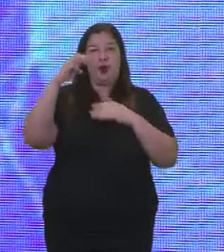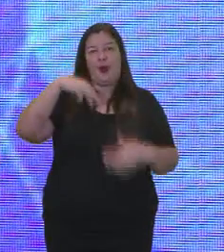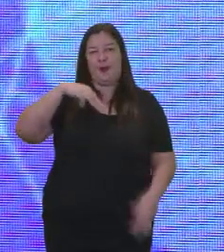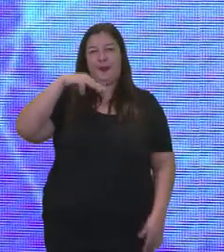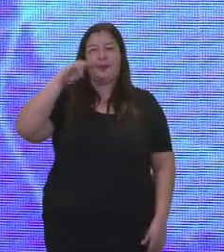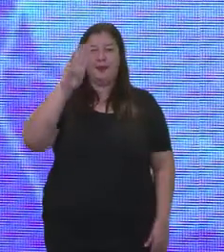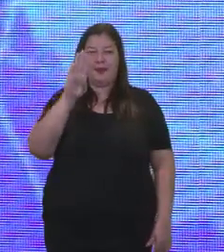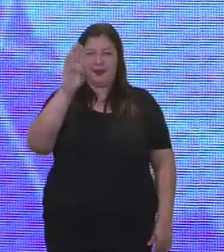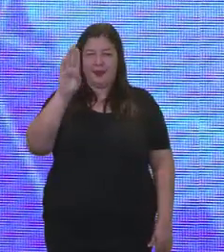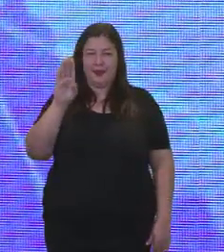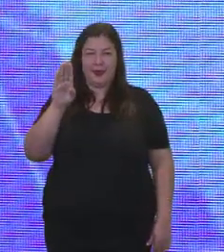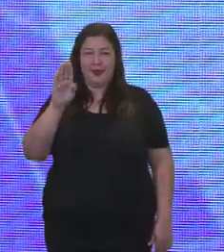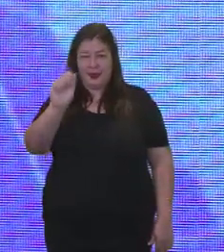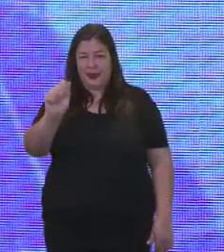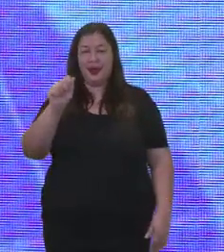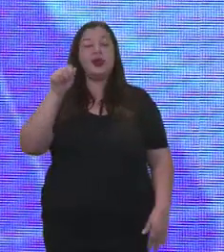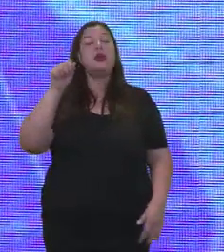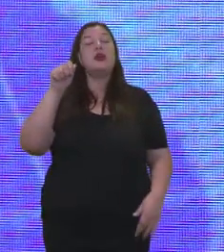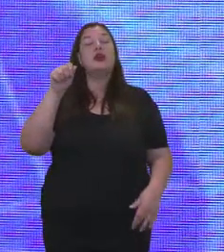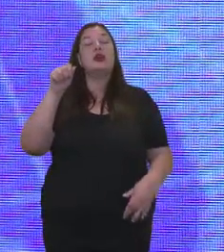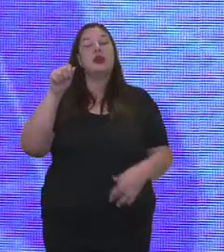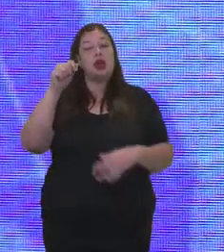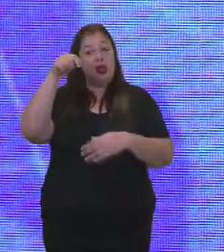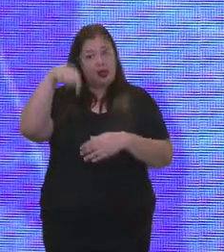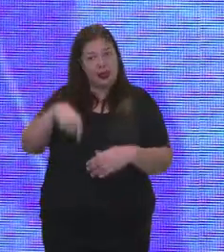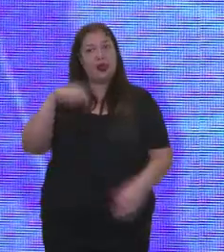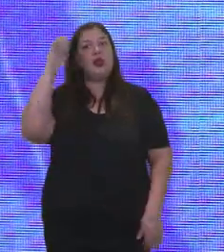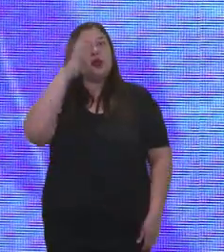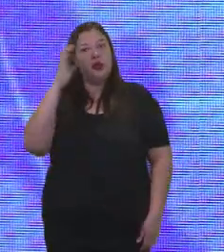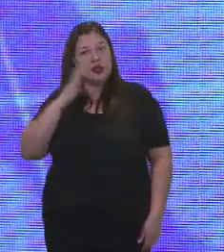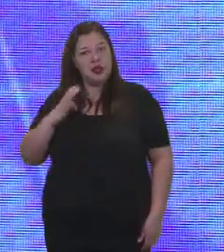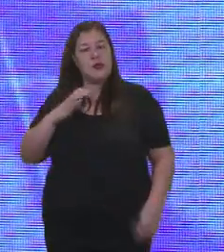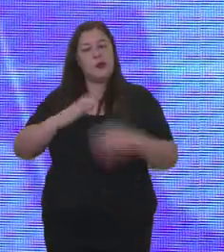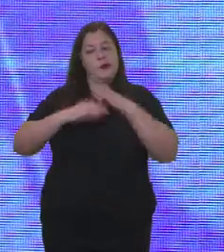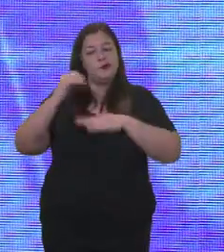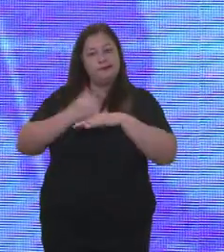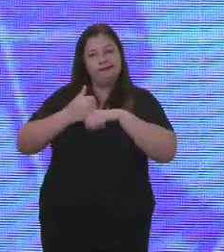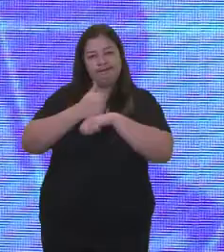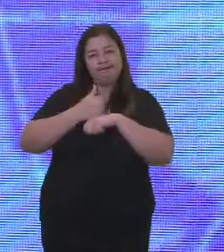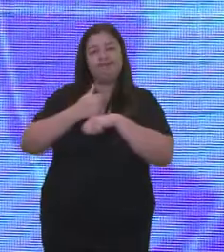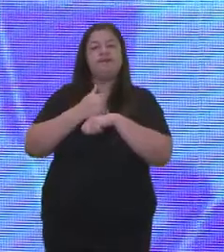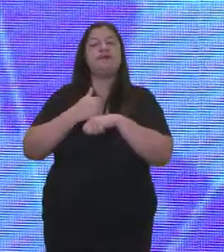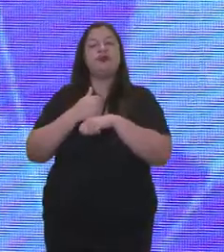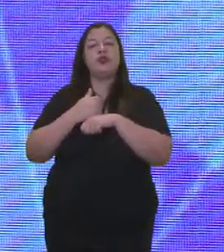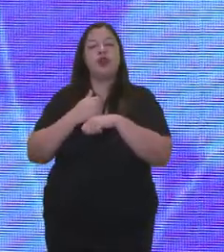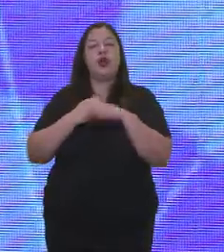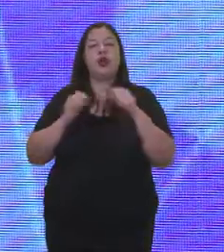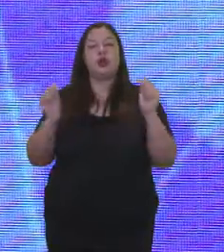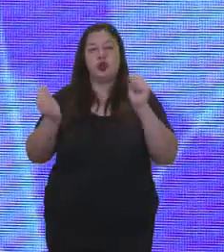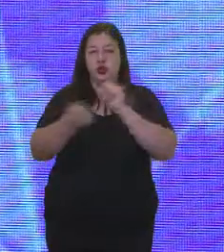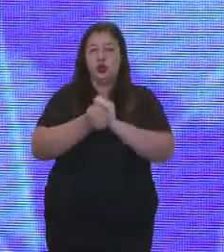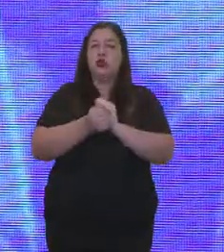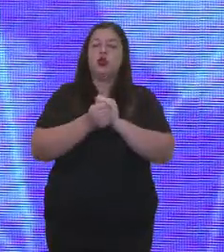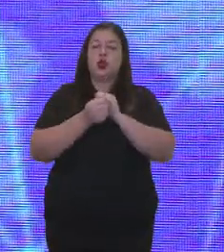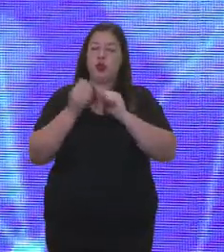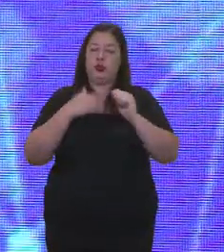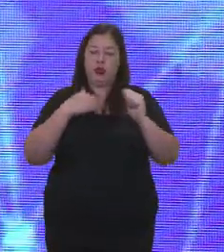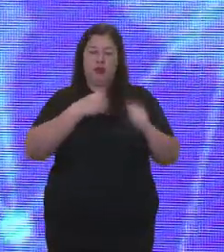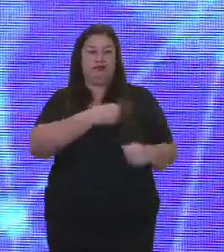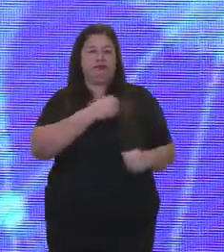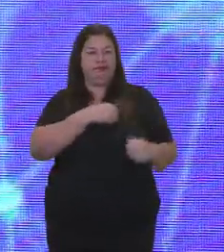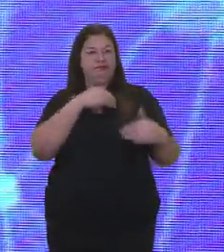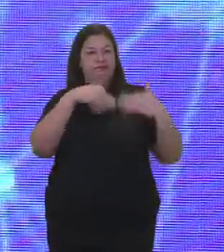MBA in Brazil. My project is called Capacita, melds with